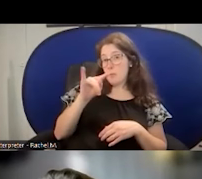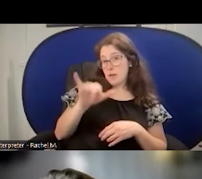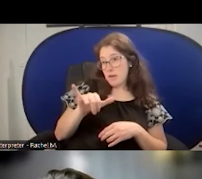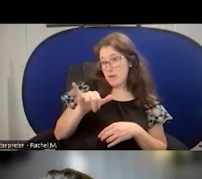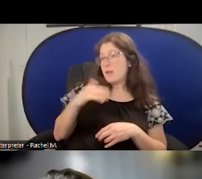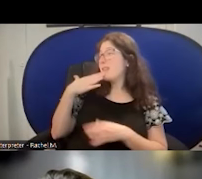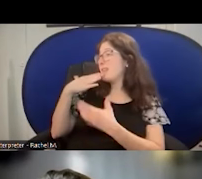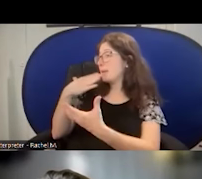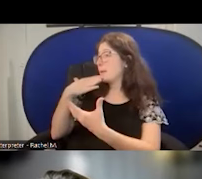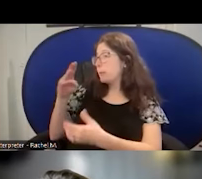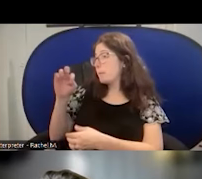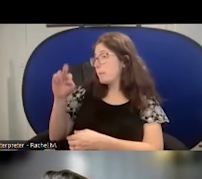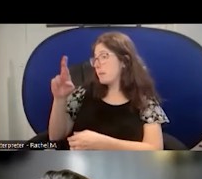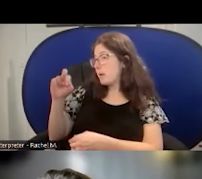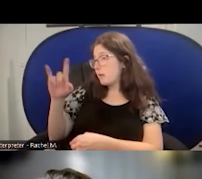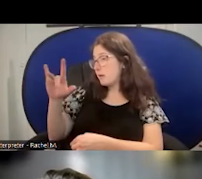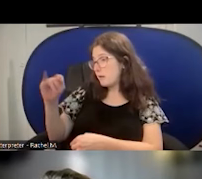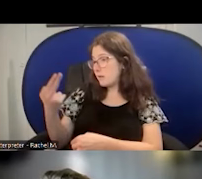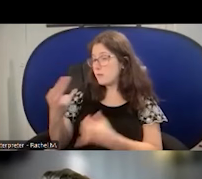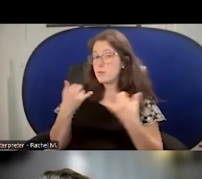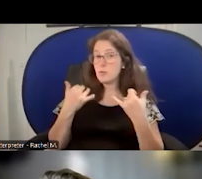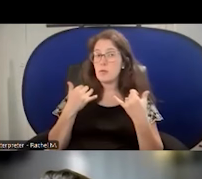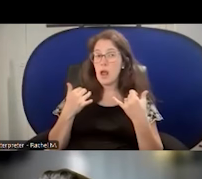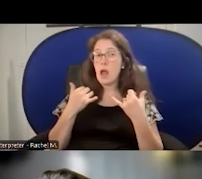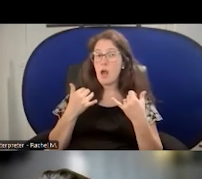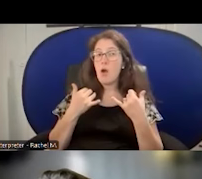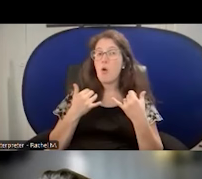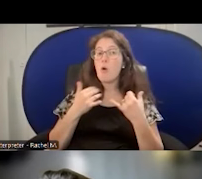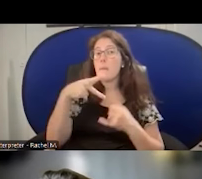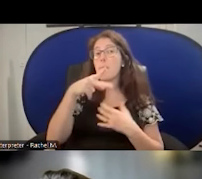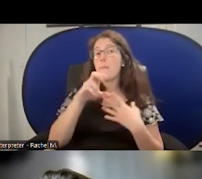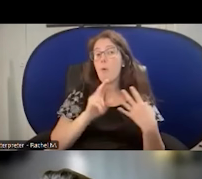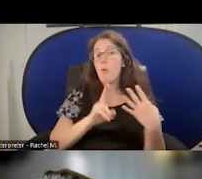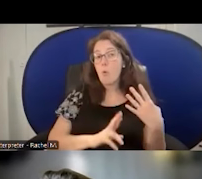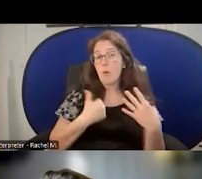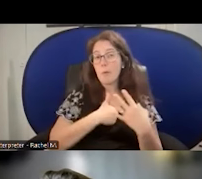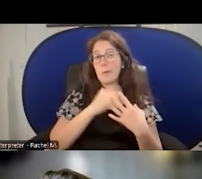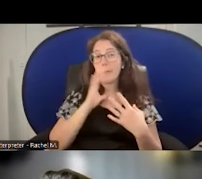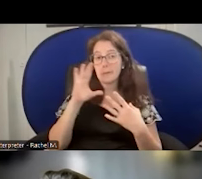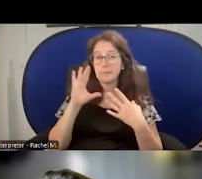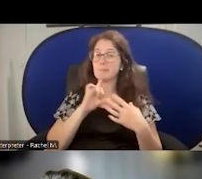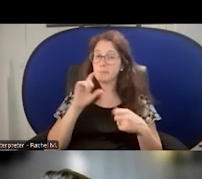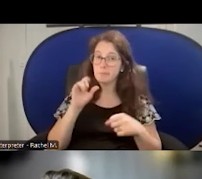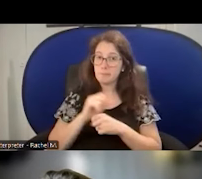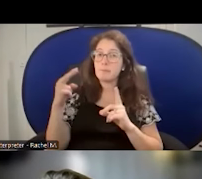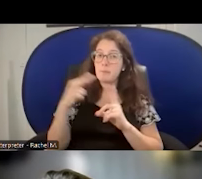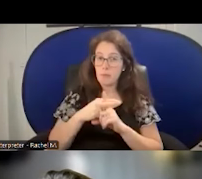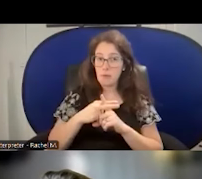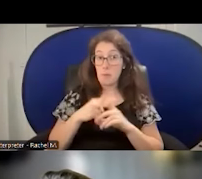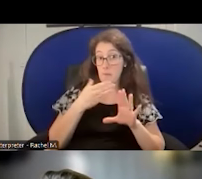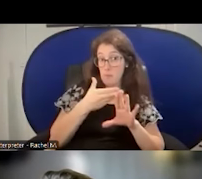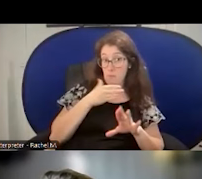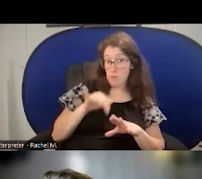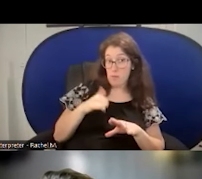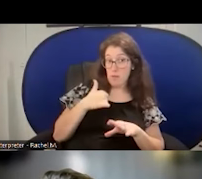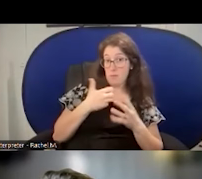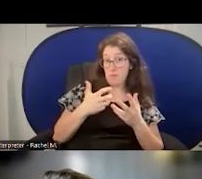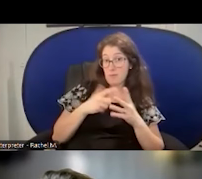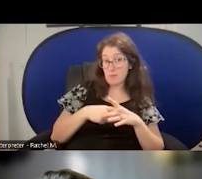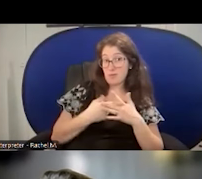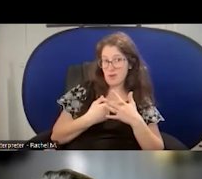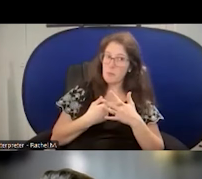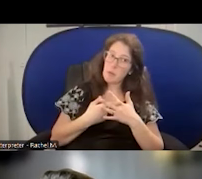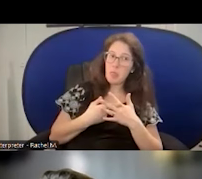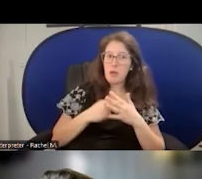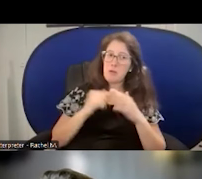take those core principles and actually apply them. And before we do that, I want to start out with some subpar